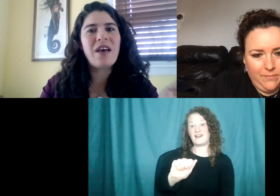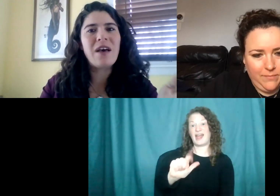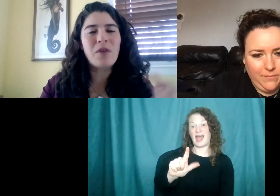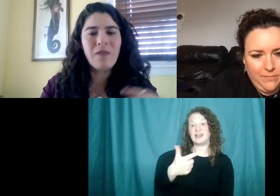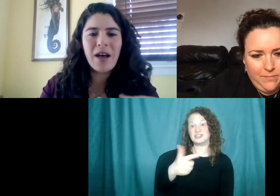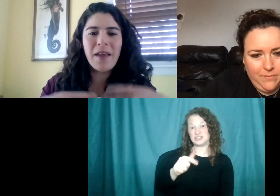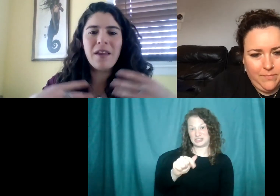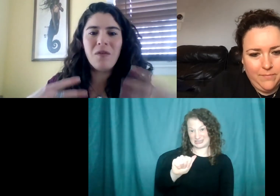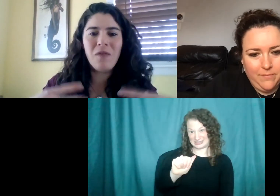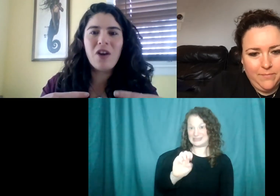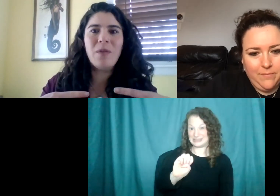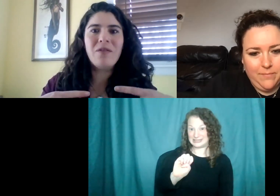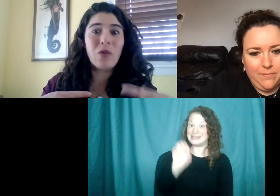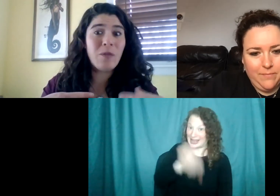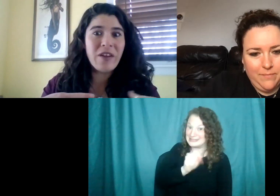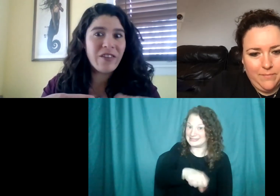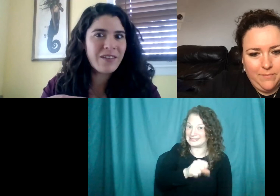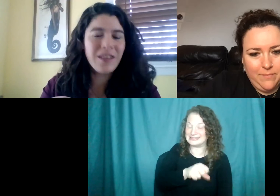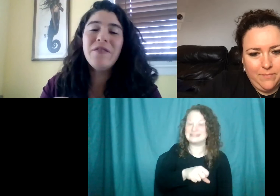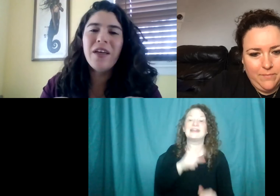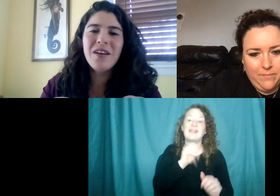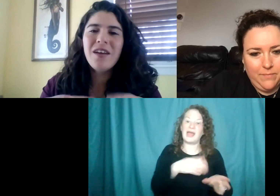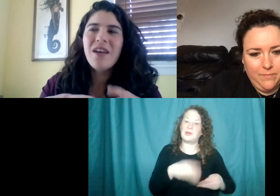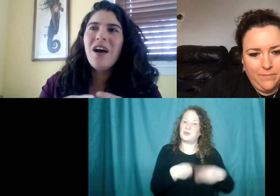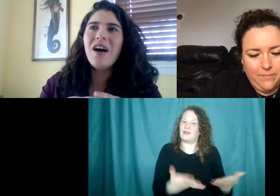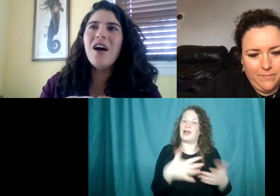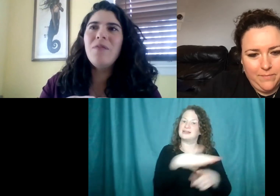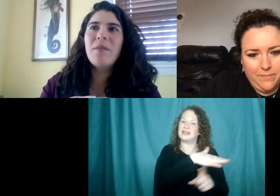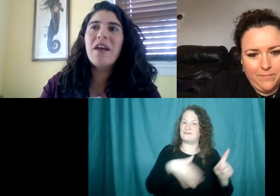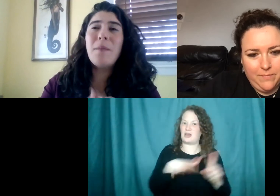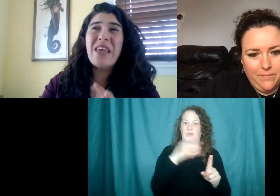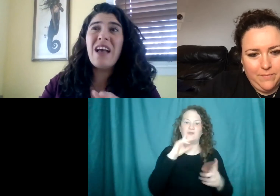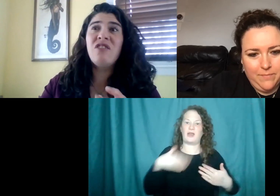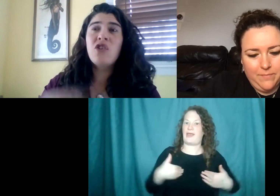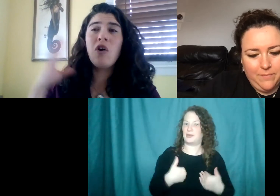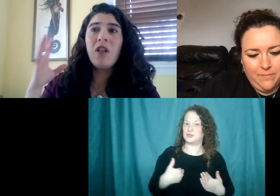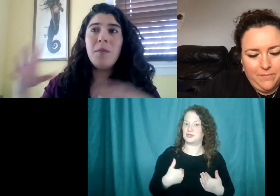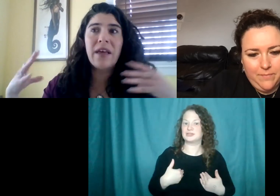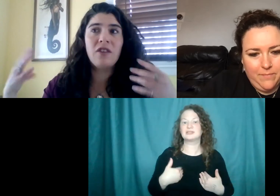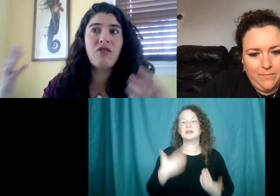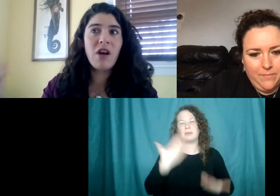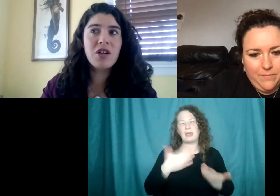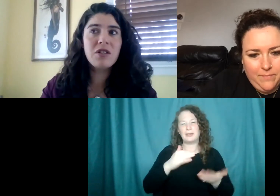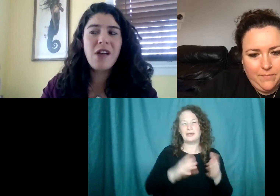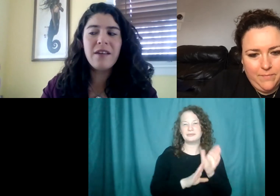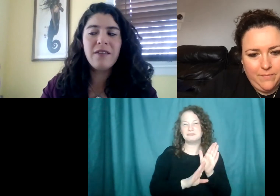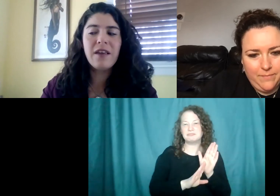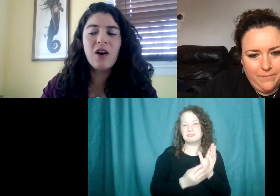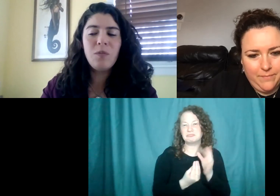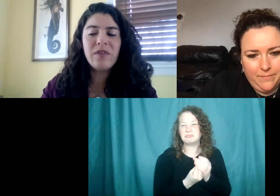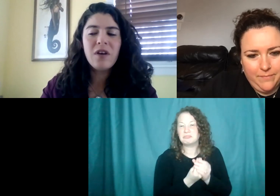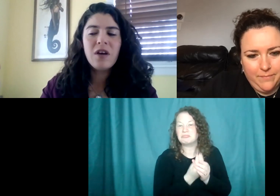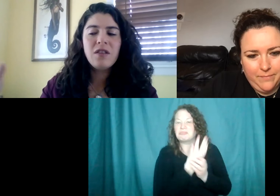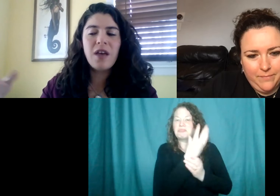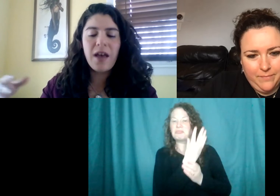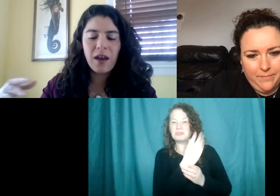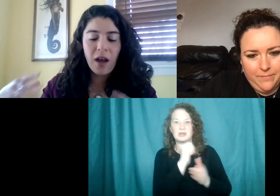water that provide an environment for species to live in. They might not be as tall and big and structured as the